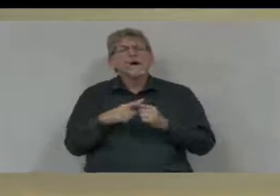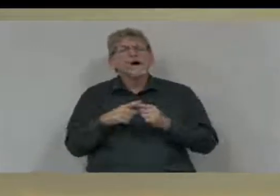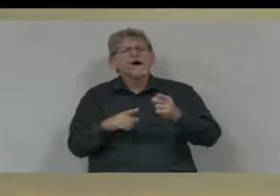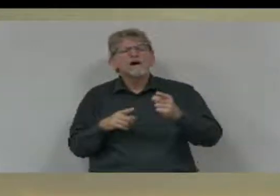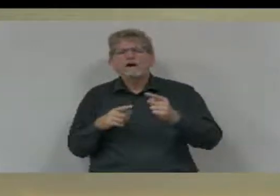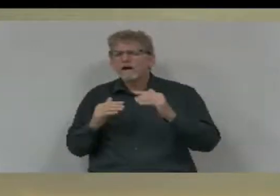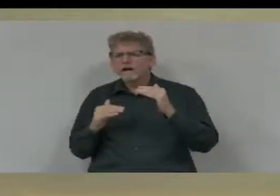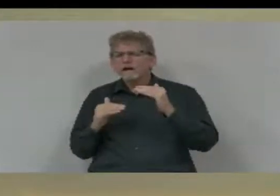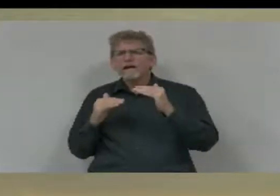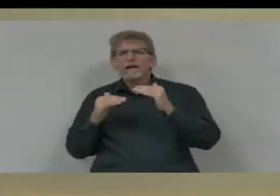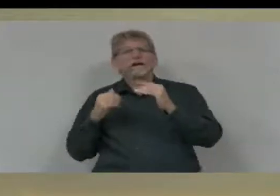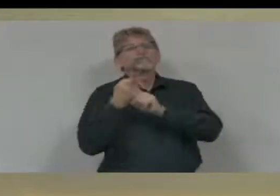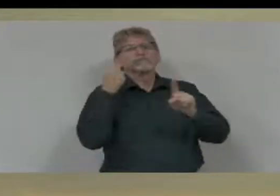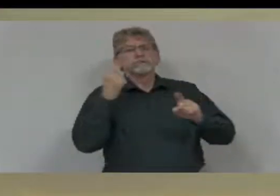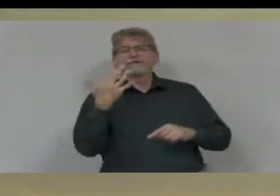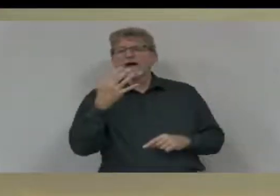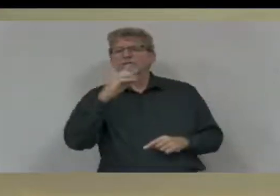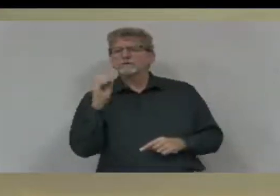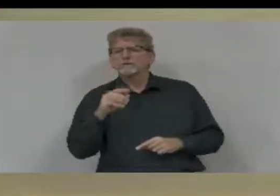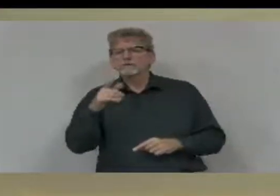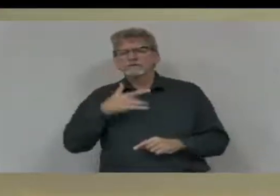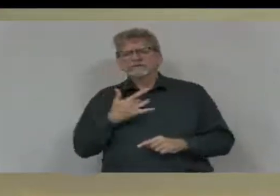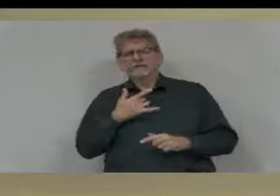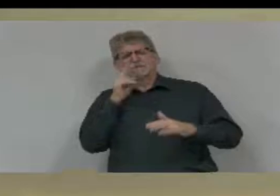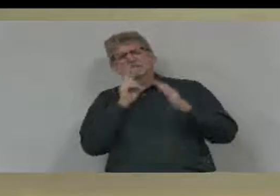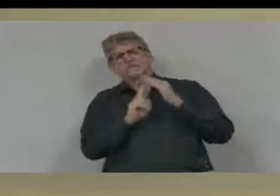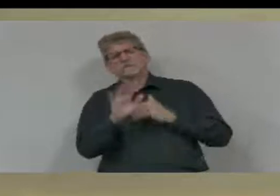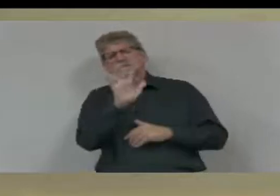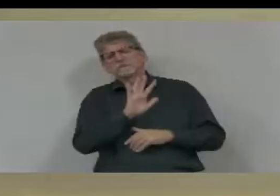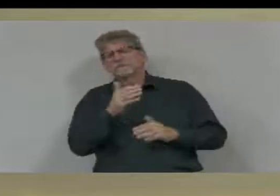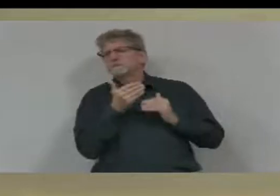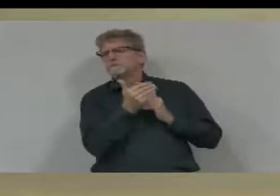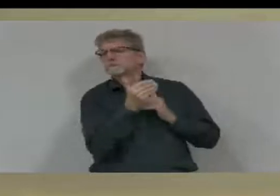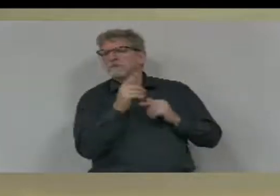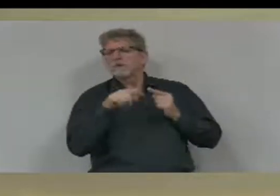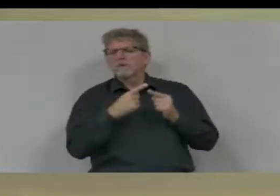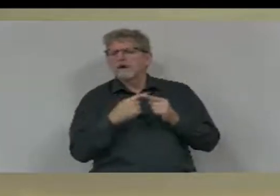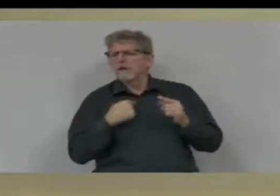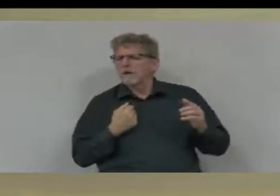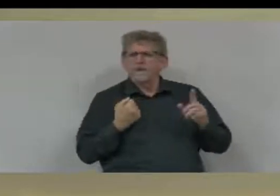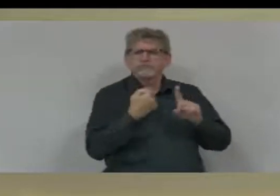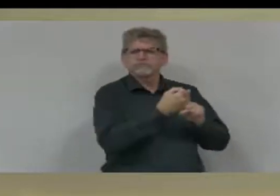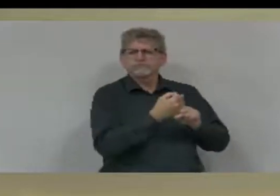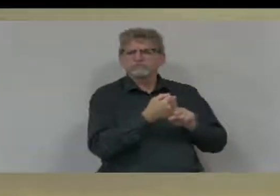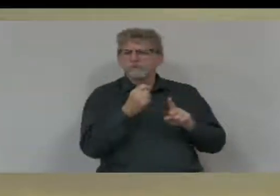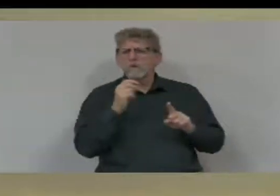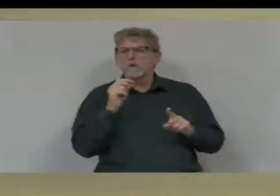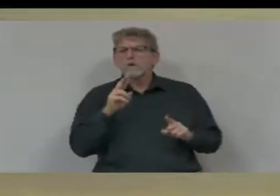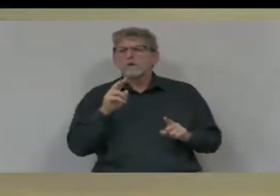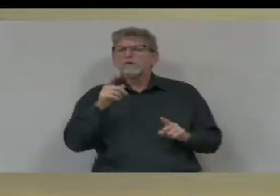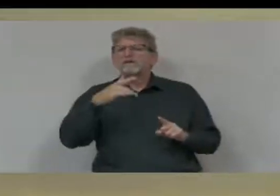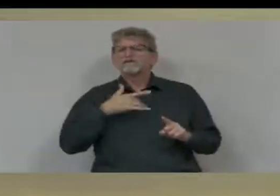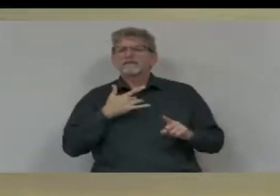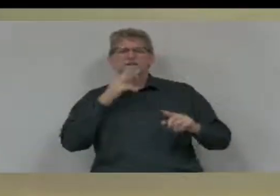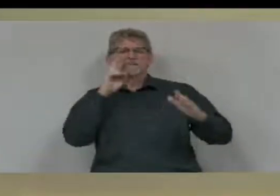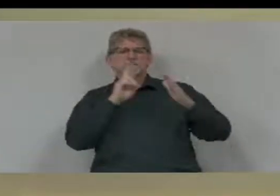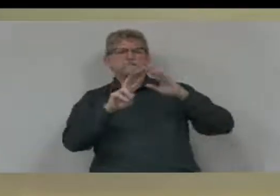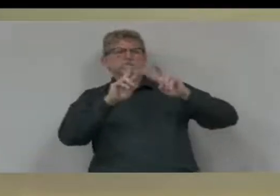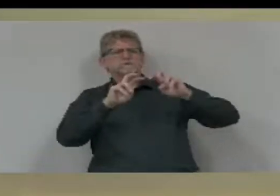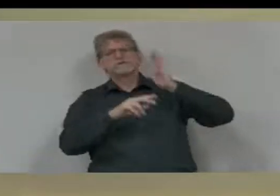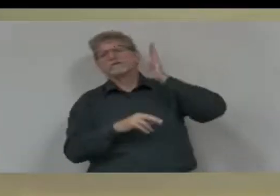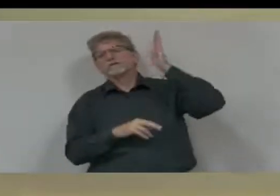closely are you watching that number? And then if that continues to go up, when are you going to start possibly putting some restrictions back in